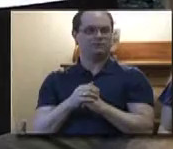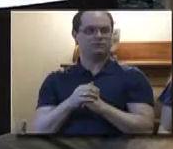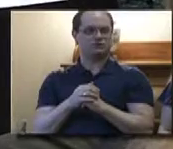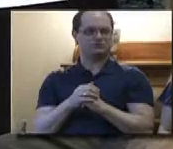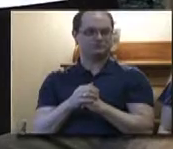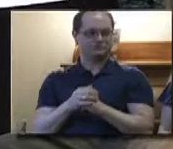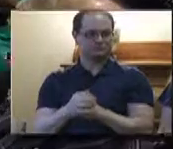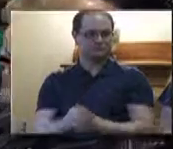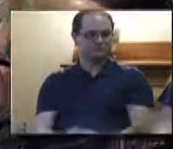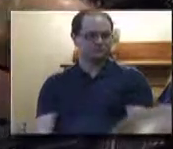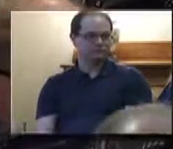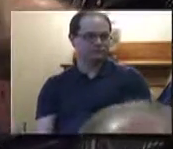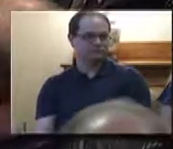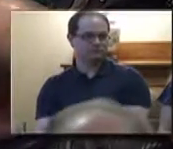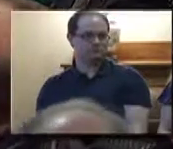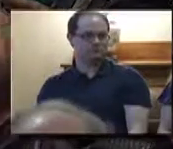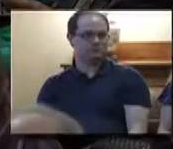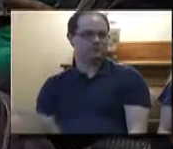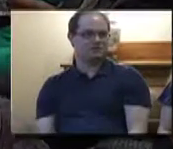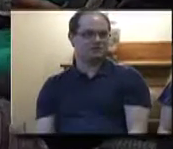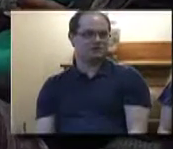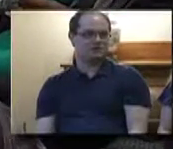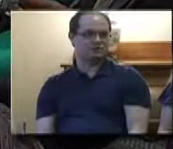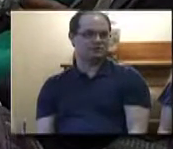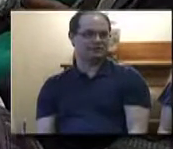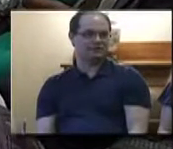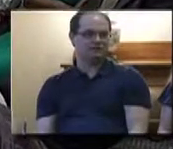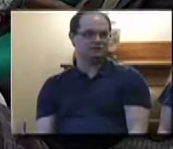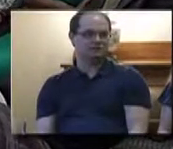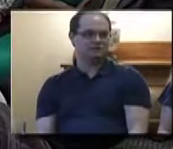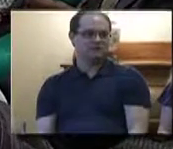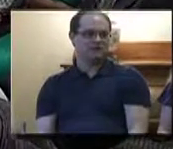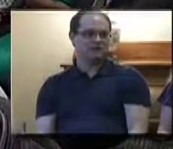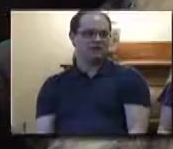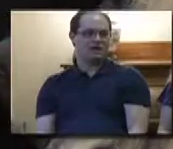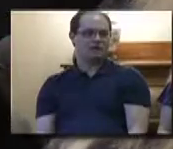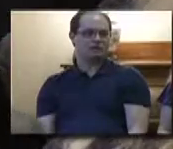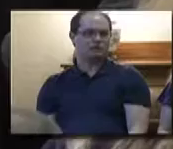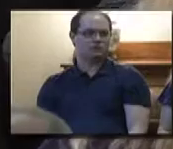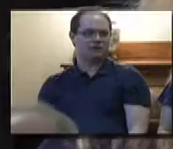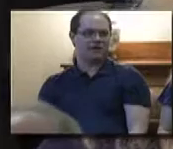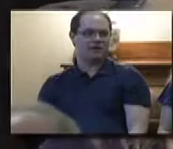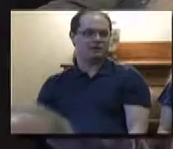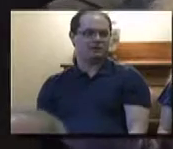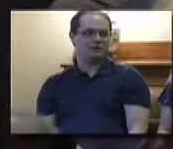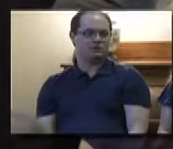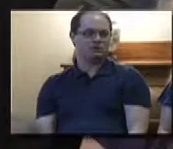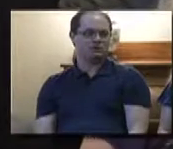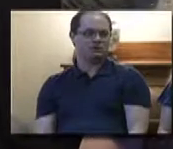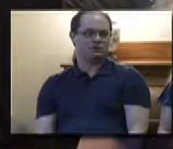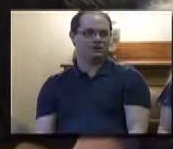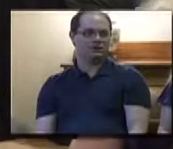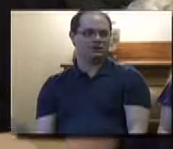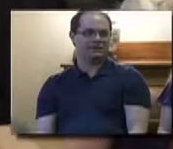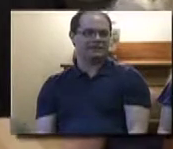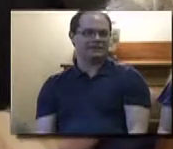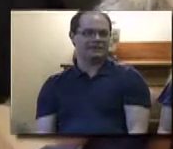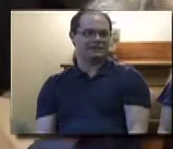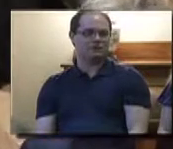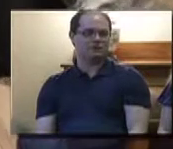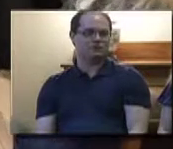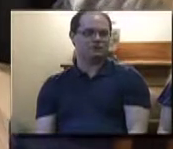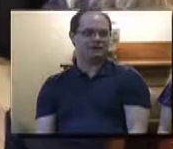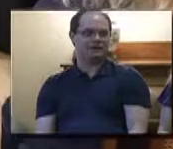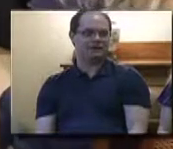I have a question. This is for Dr. Lee. I was just wondering, how did your Korean